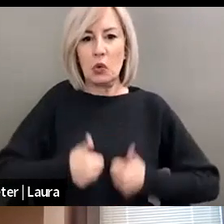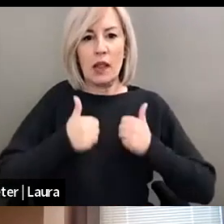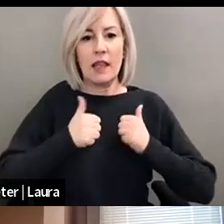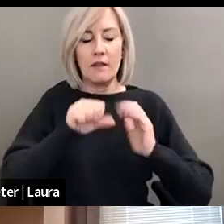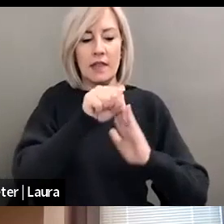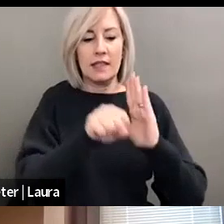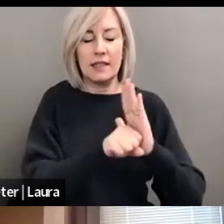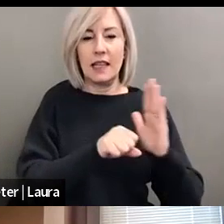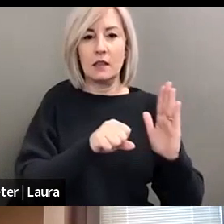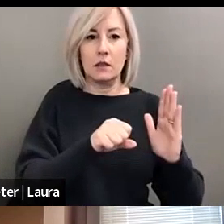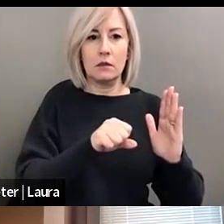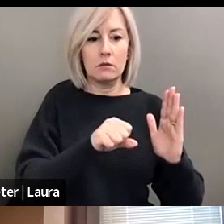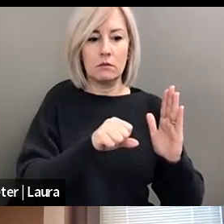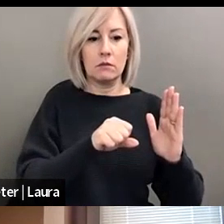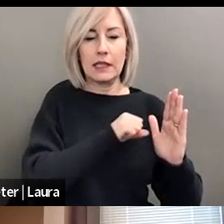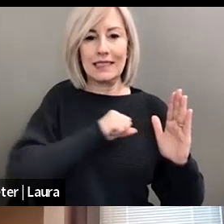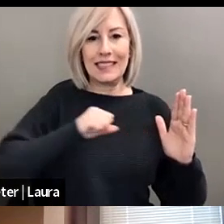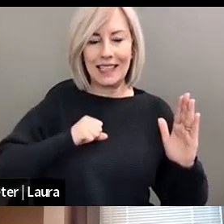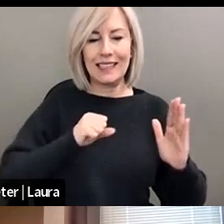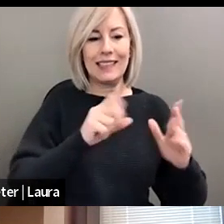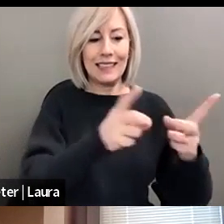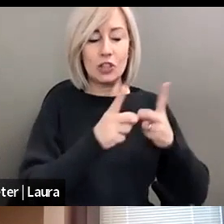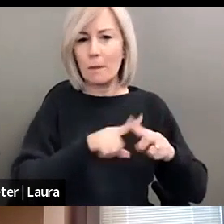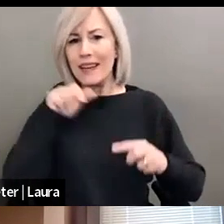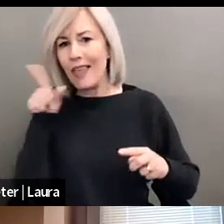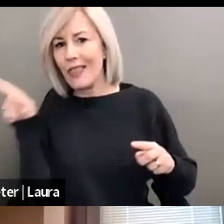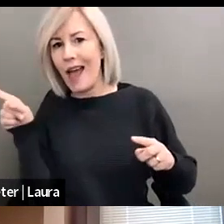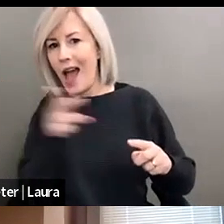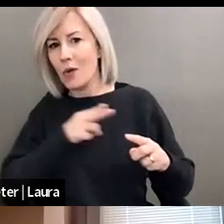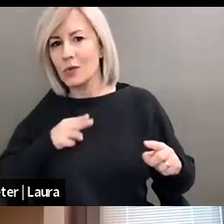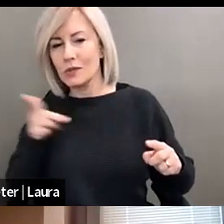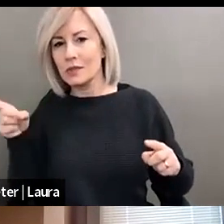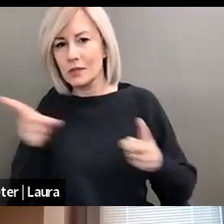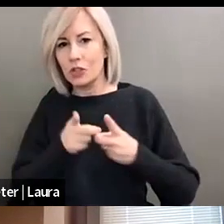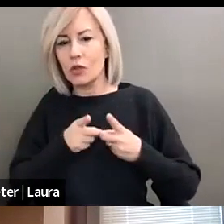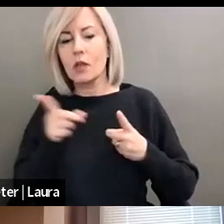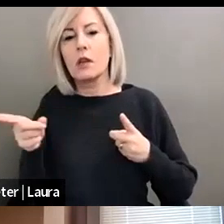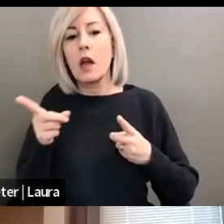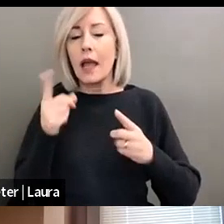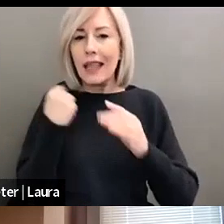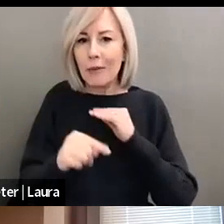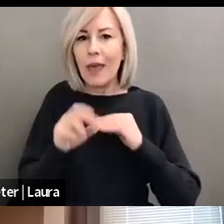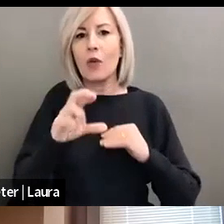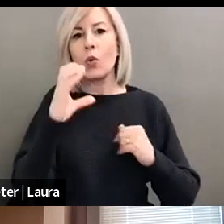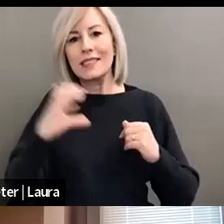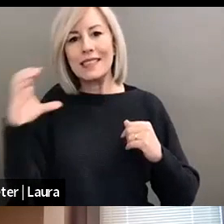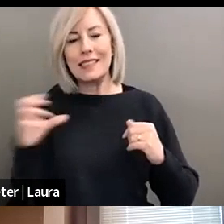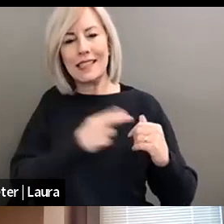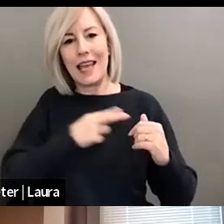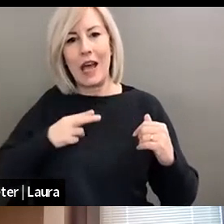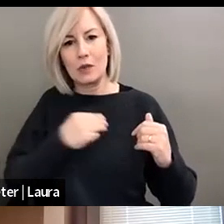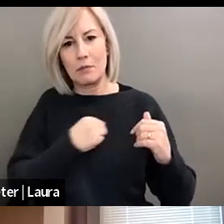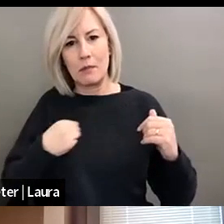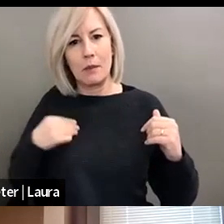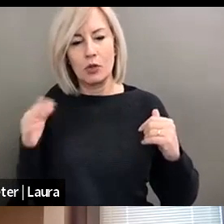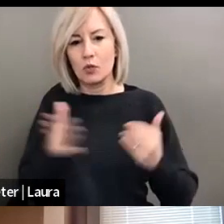Senate district and don't live in one of the House districts, go ahead and email or CC the House members. And so